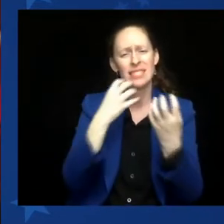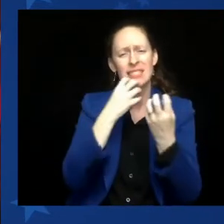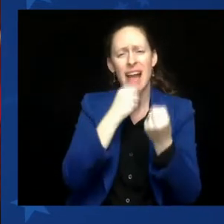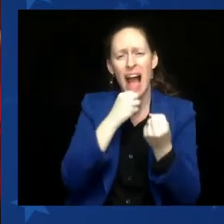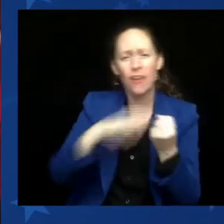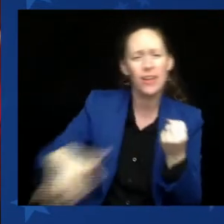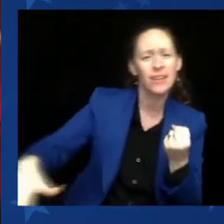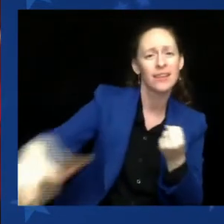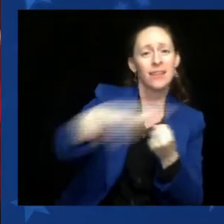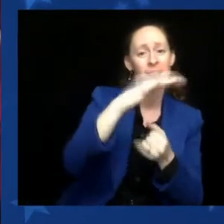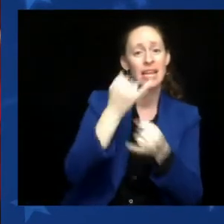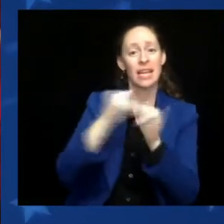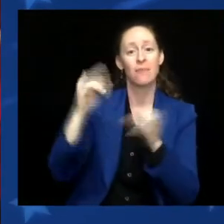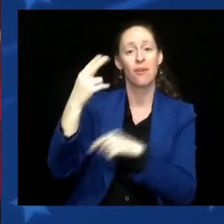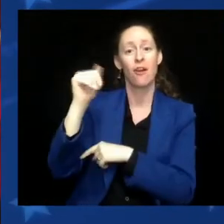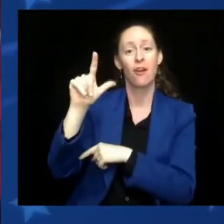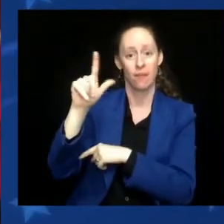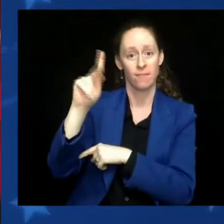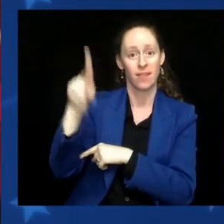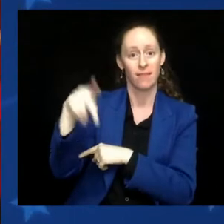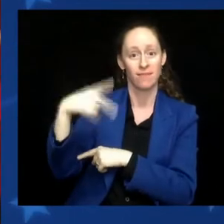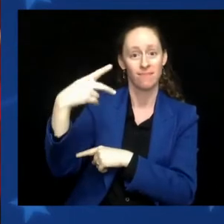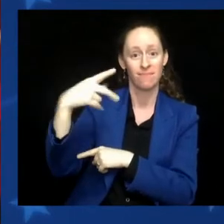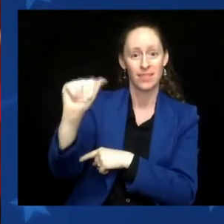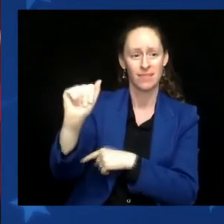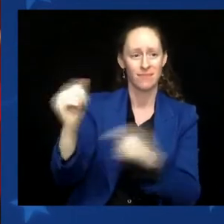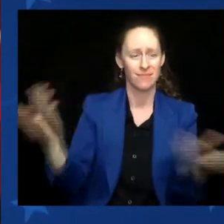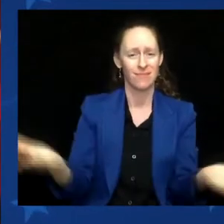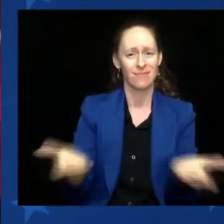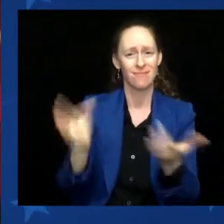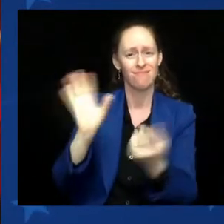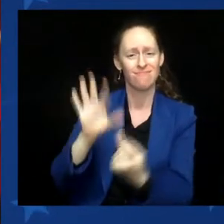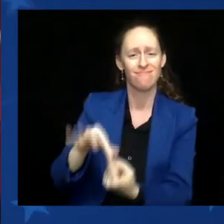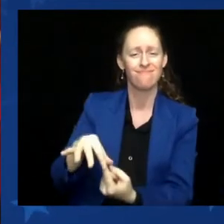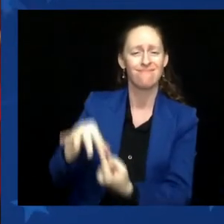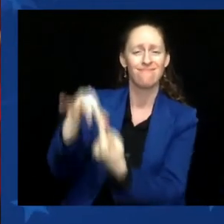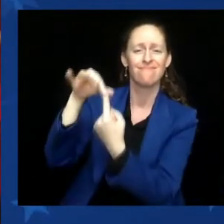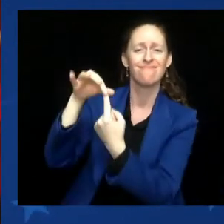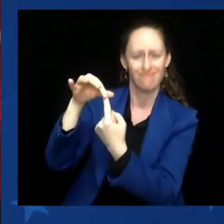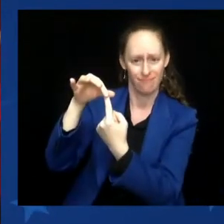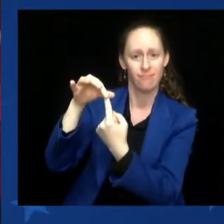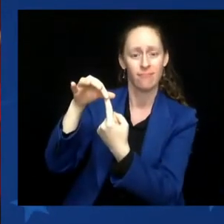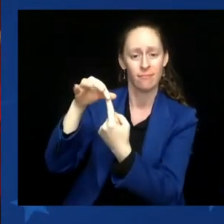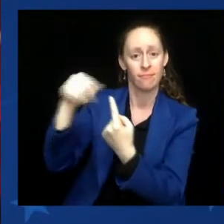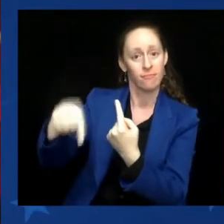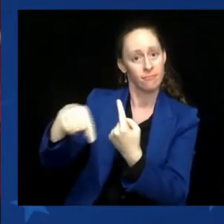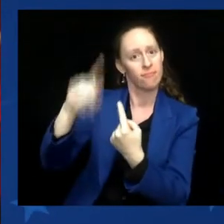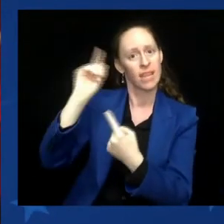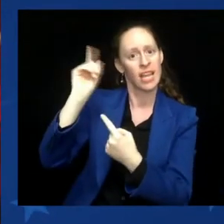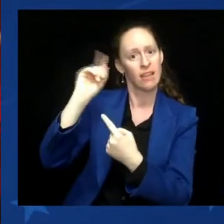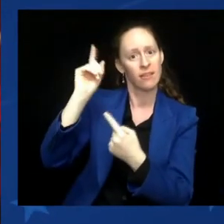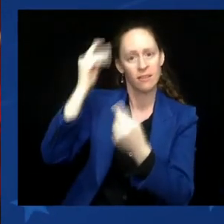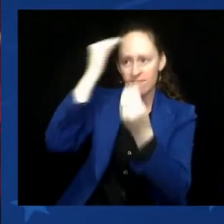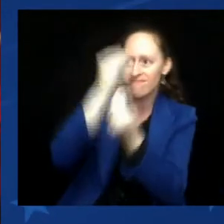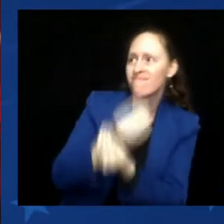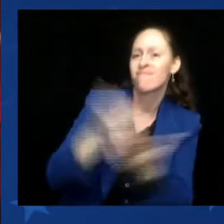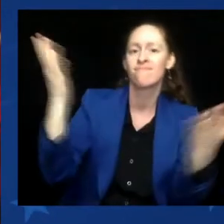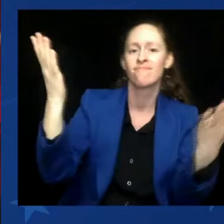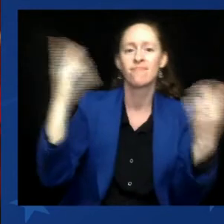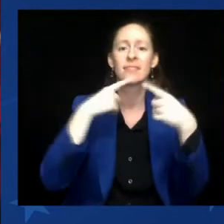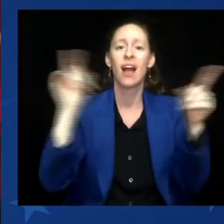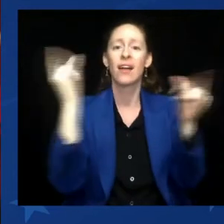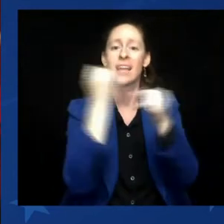where America made its Declaration of Independence to the world more than two centuries ago, with an